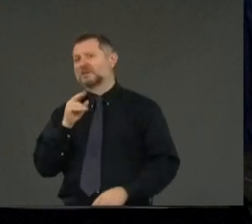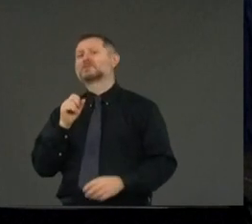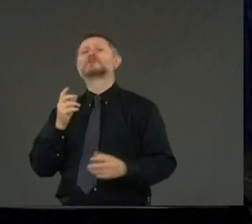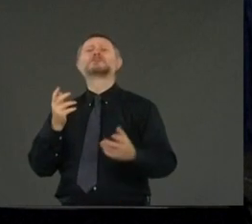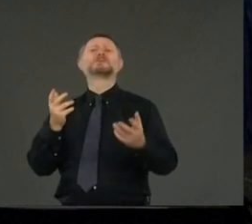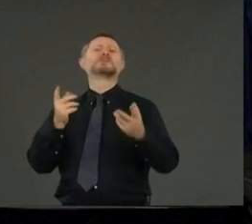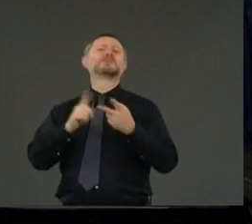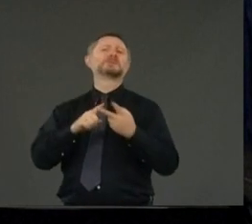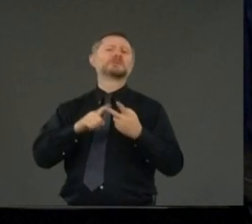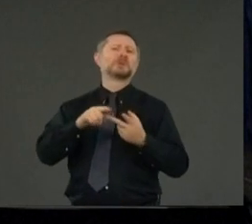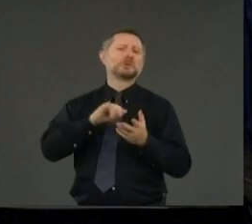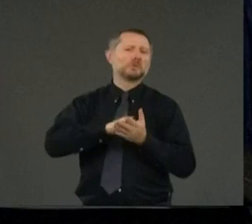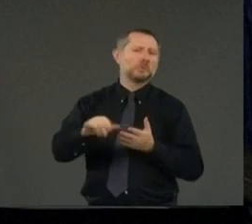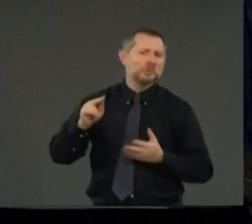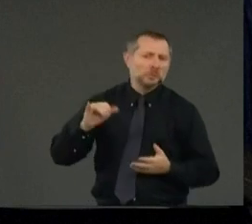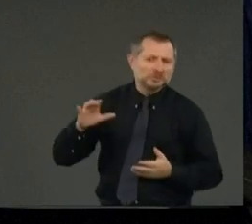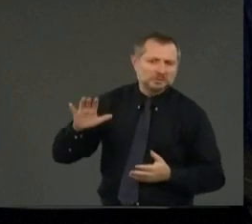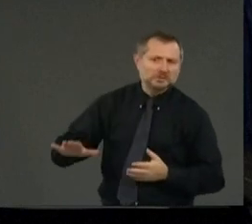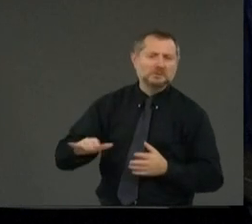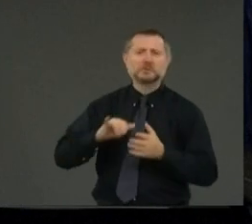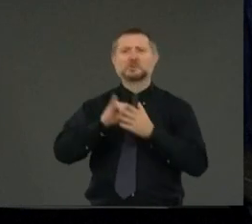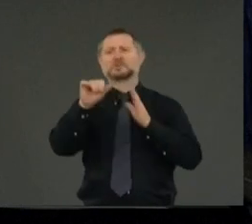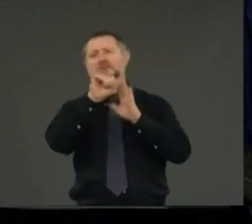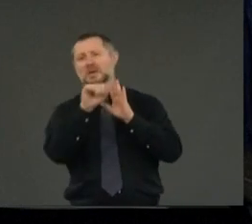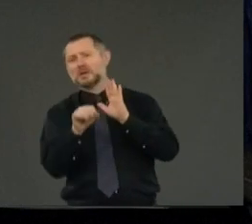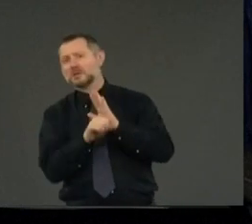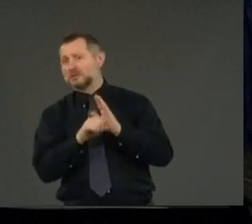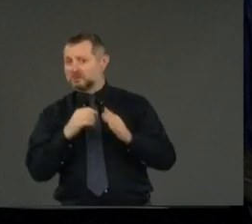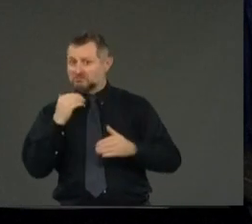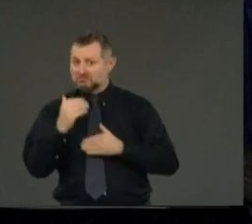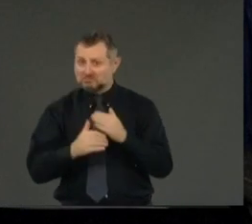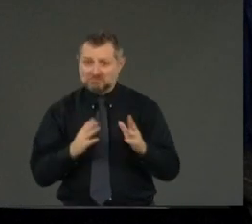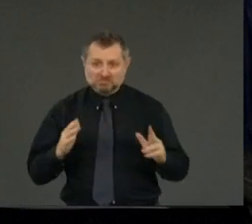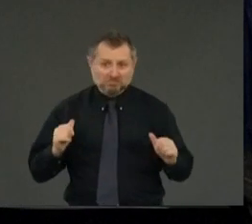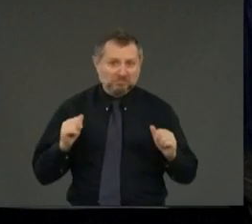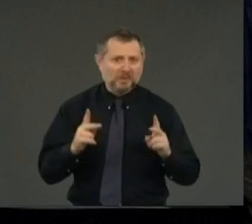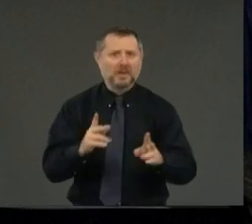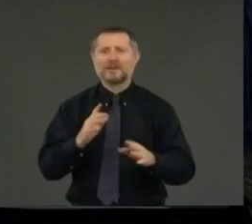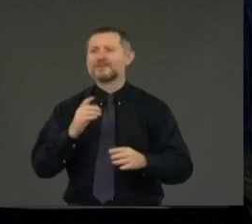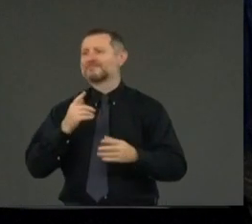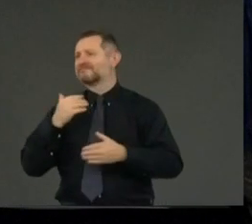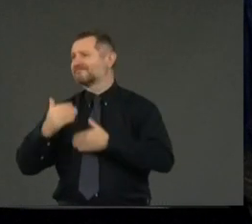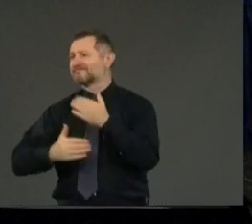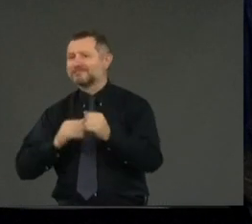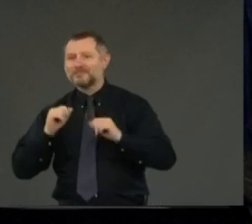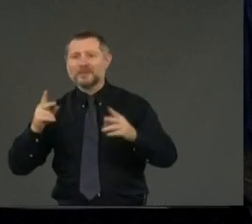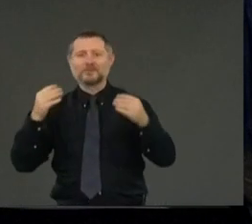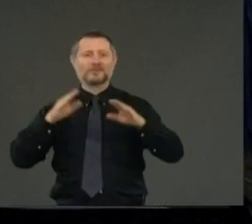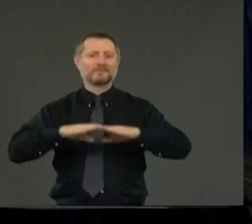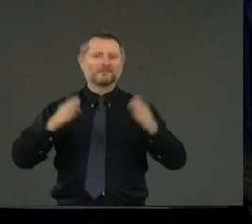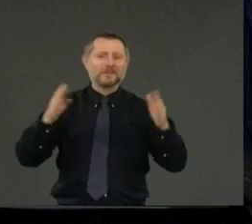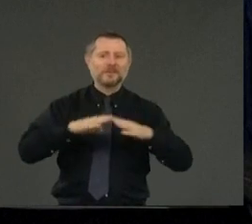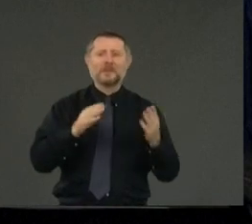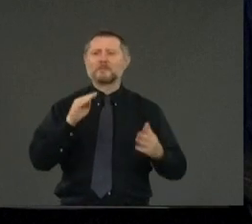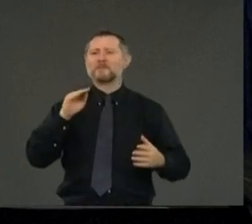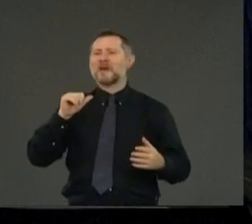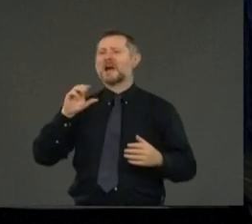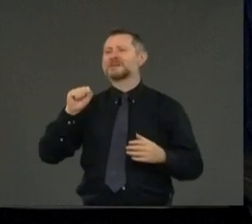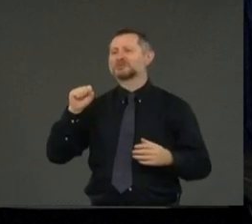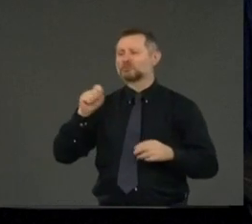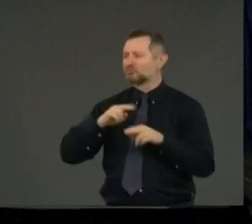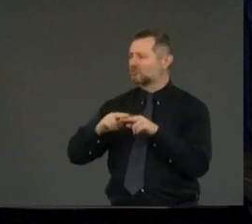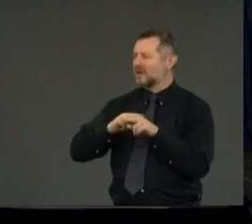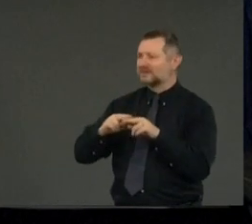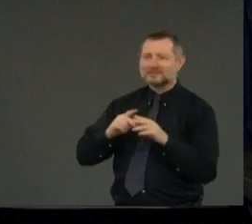to reopen, people go back to workplaces, businesses reopen, mass transit reaches the levels as before, isn't